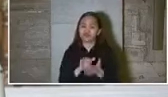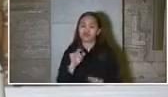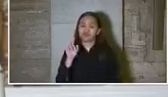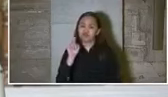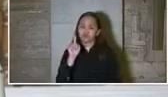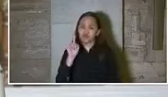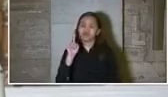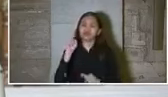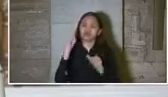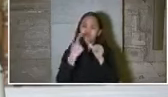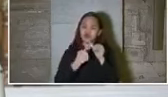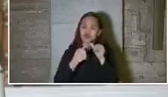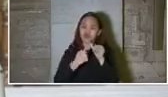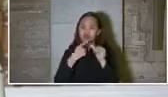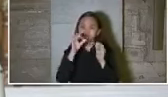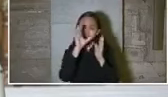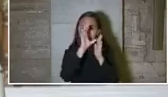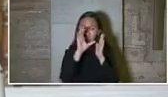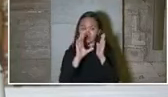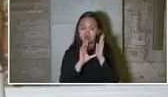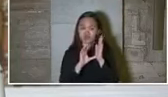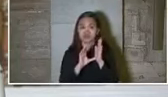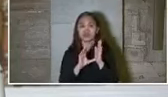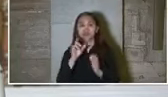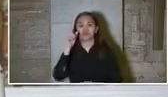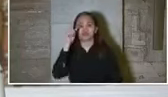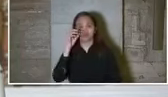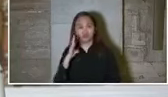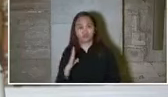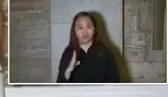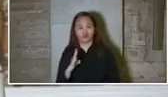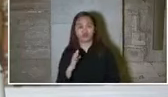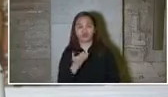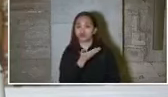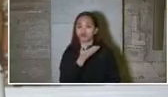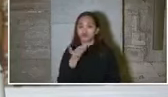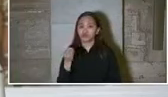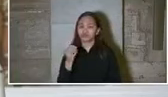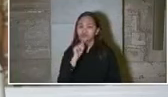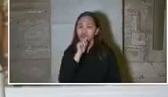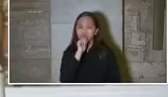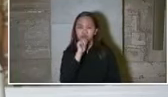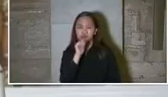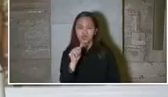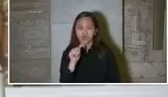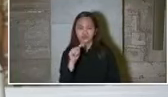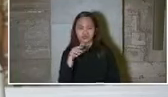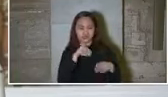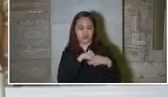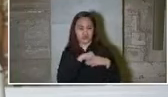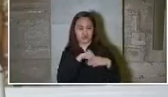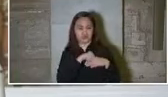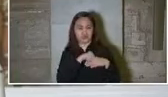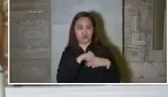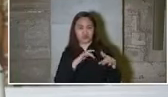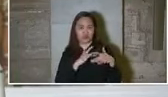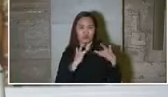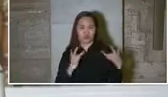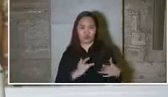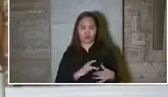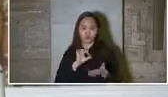the first commandments of God: you shall not bear hatred for